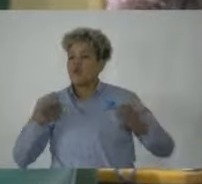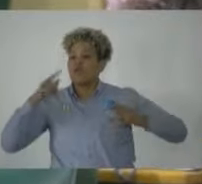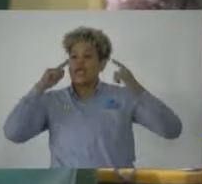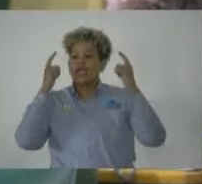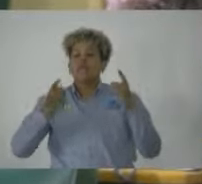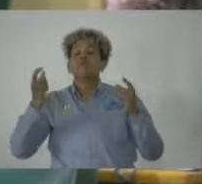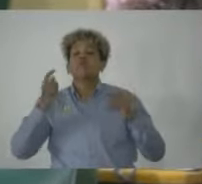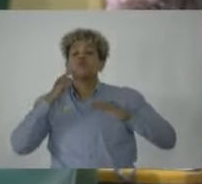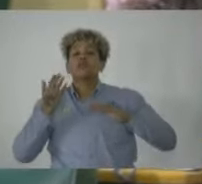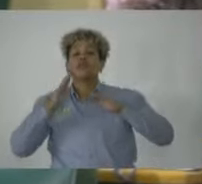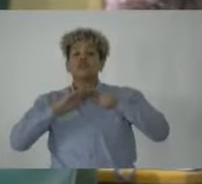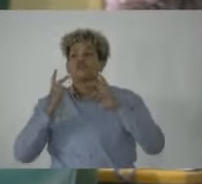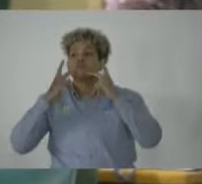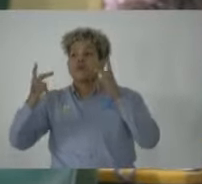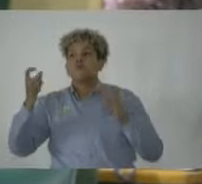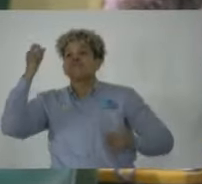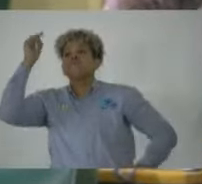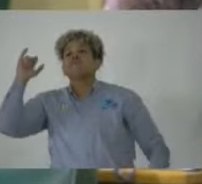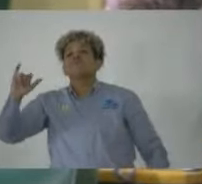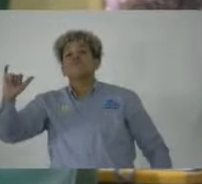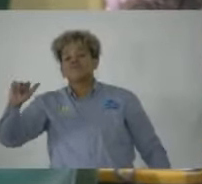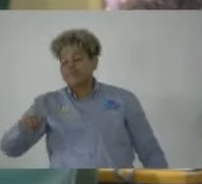is to increase public understanding.